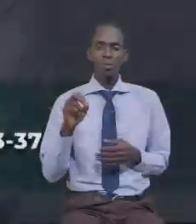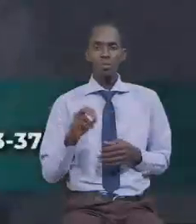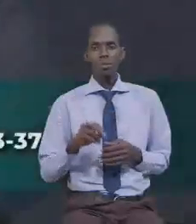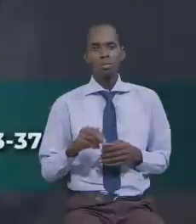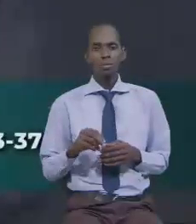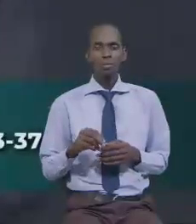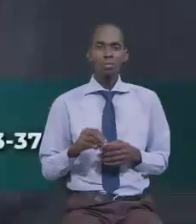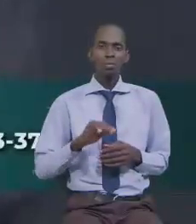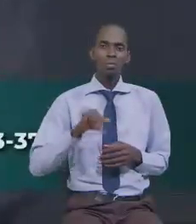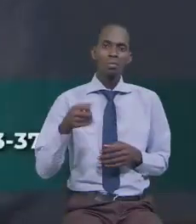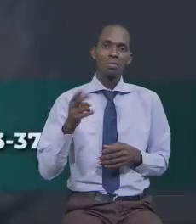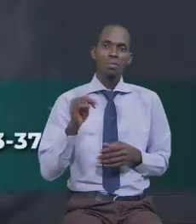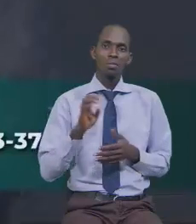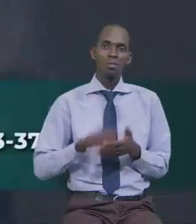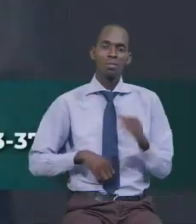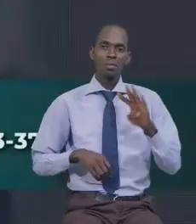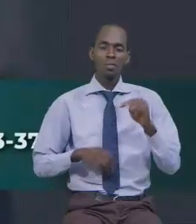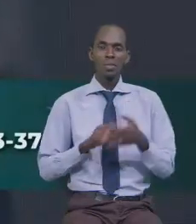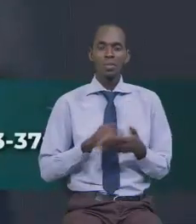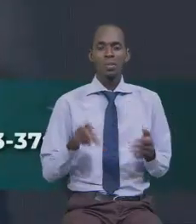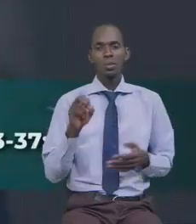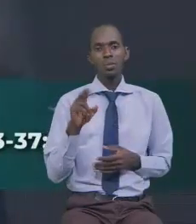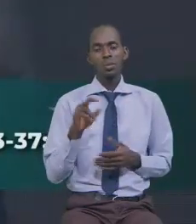verse 12, is telling us when he